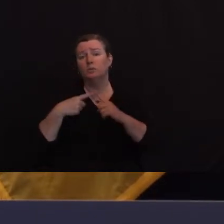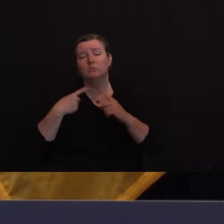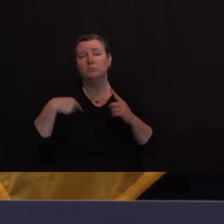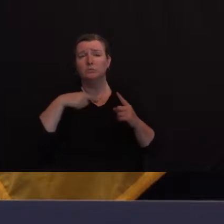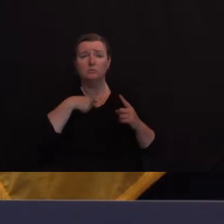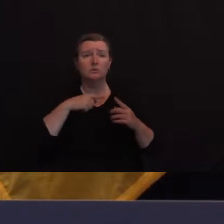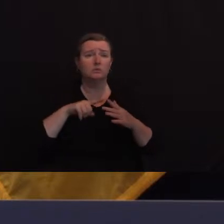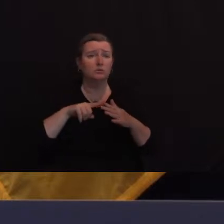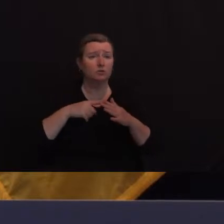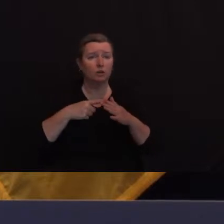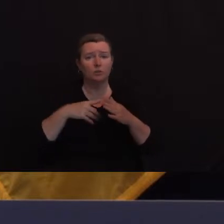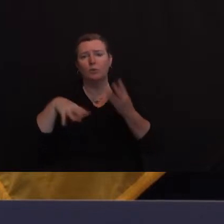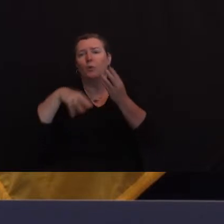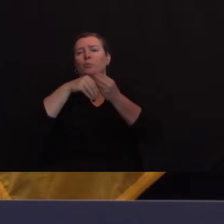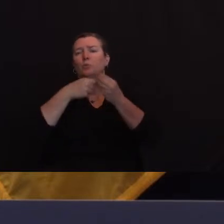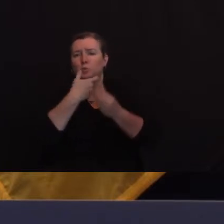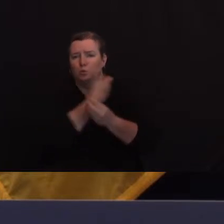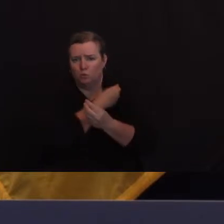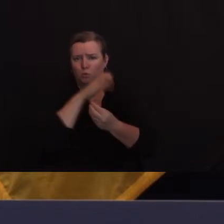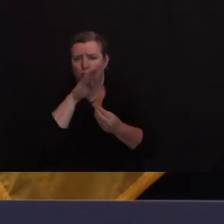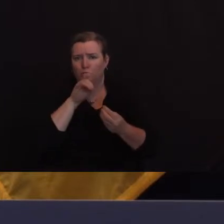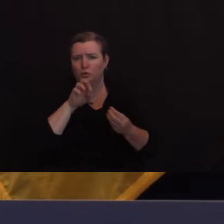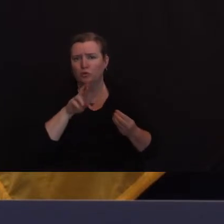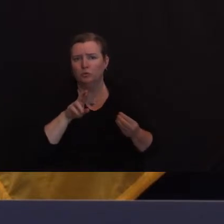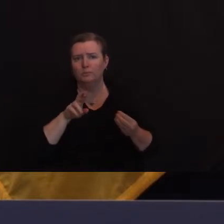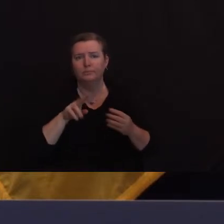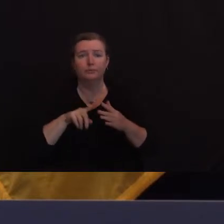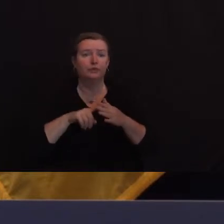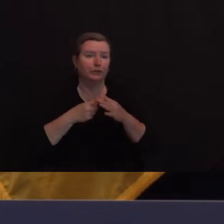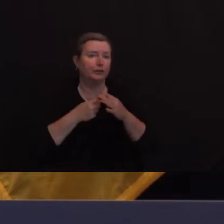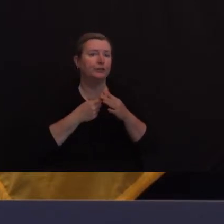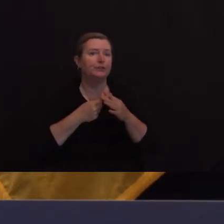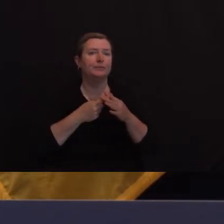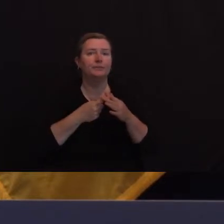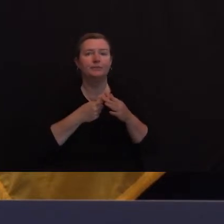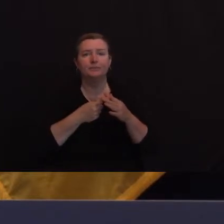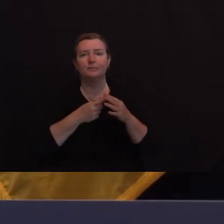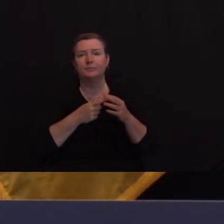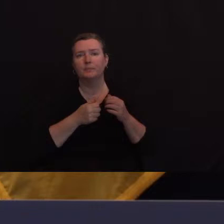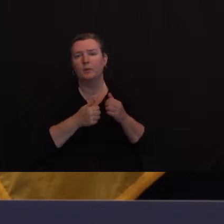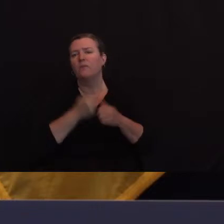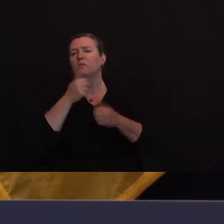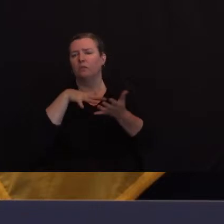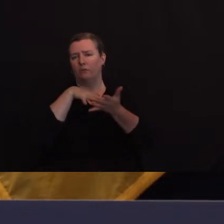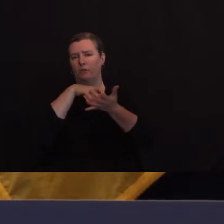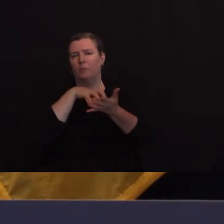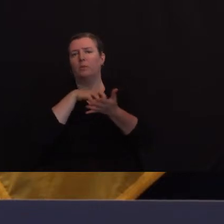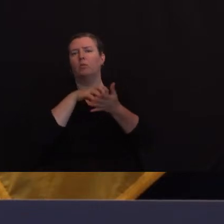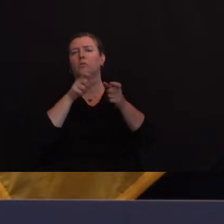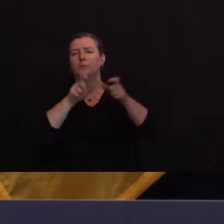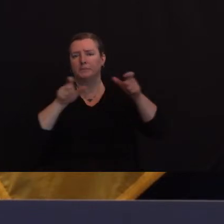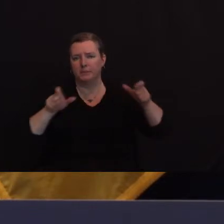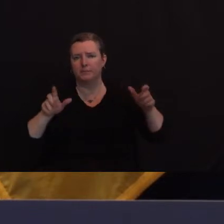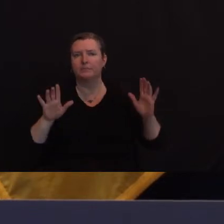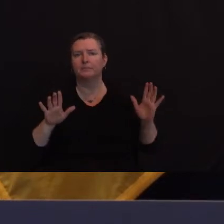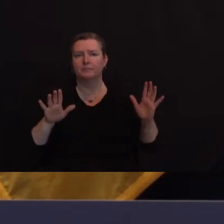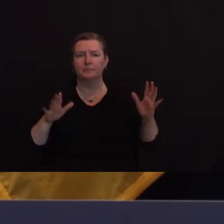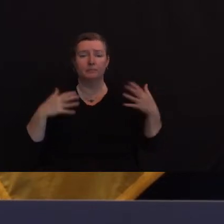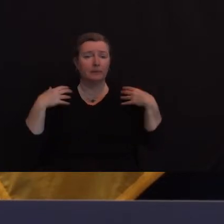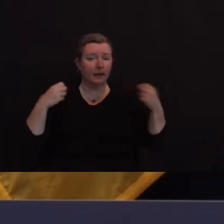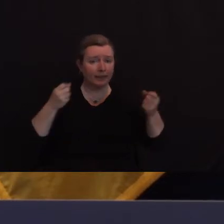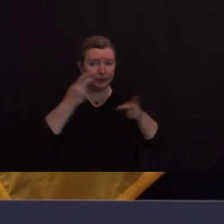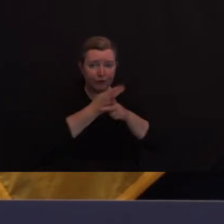most vulnerable, right? So that's where we started initially. We start with both frontline healthcare workers and folks who are seniors